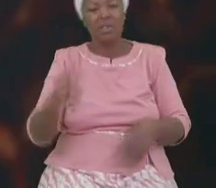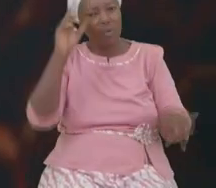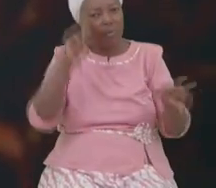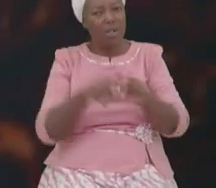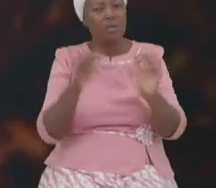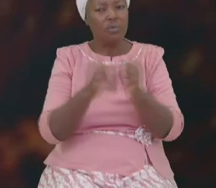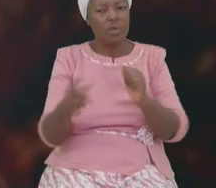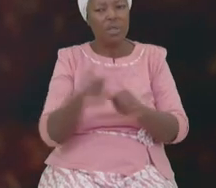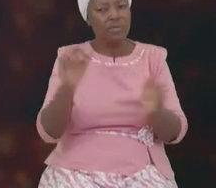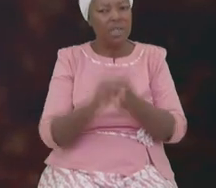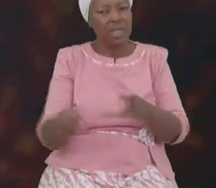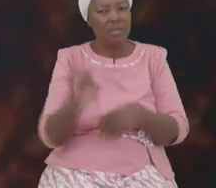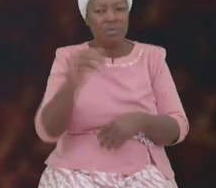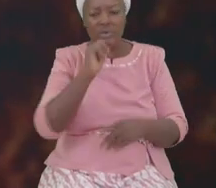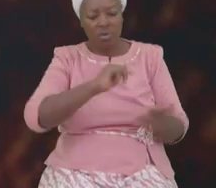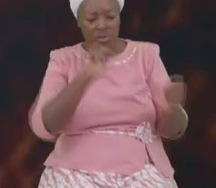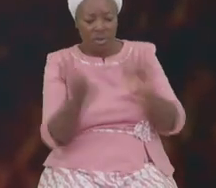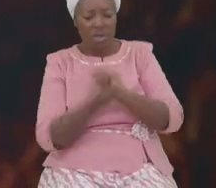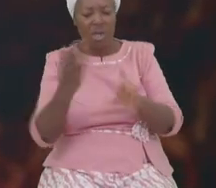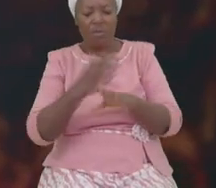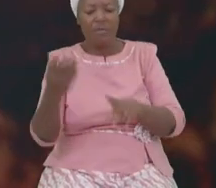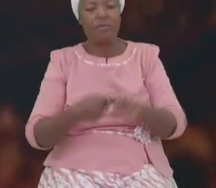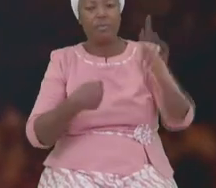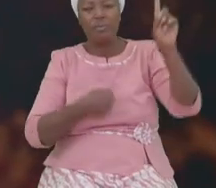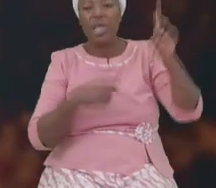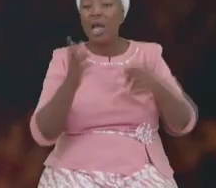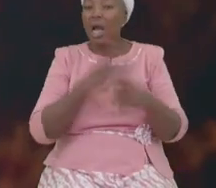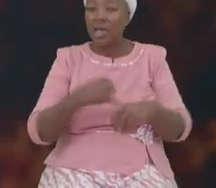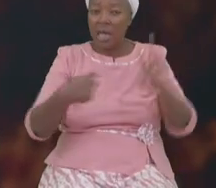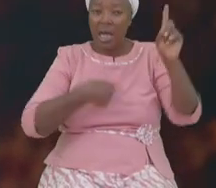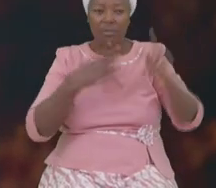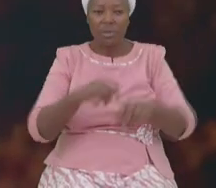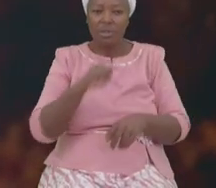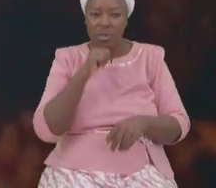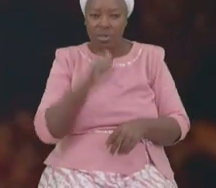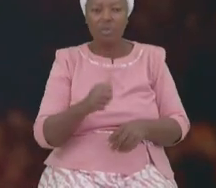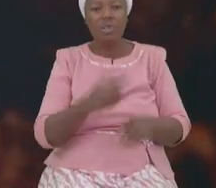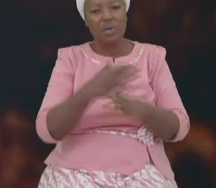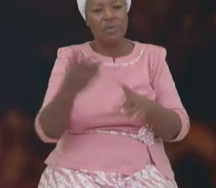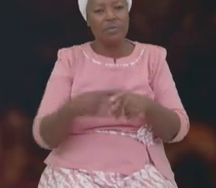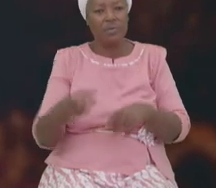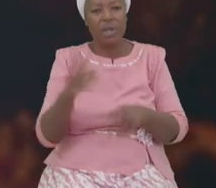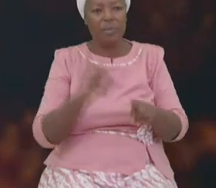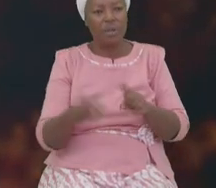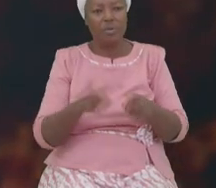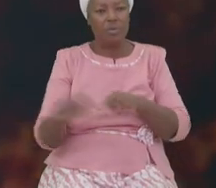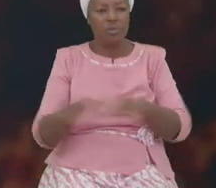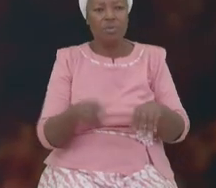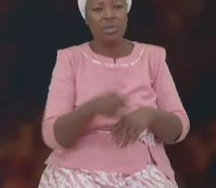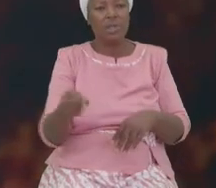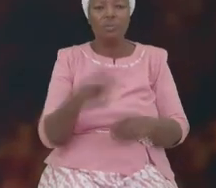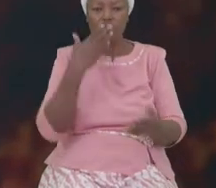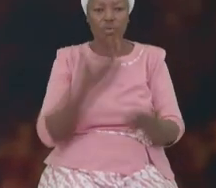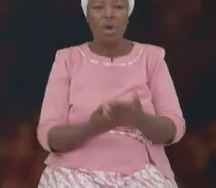that they will not turn away from me, and I will not turn away from them to do them good,